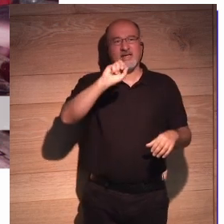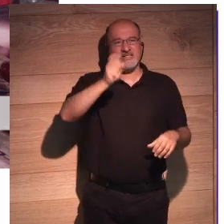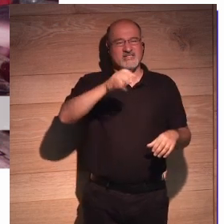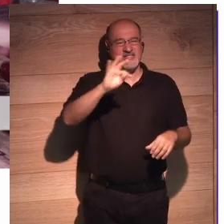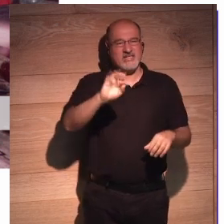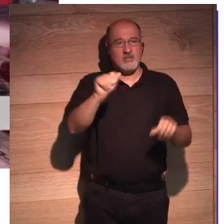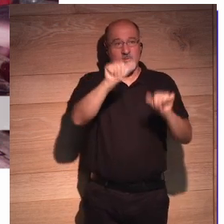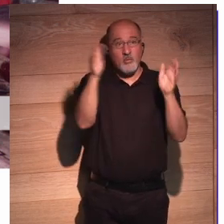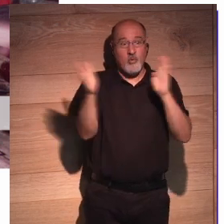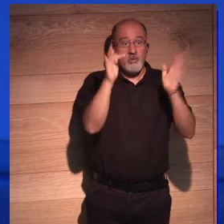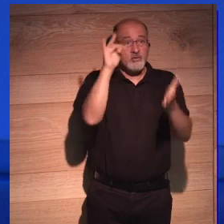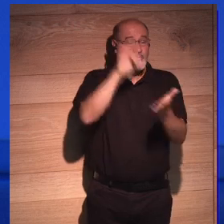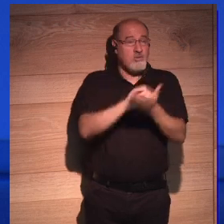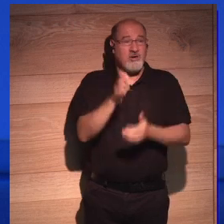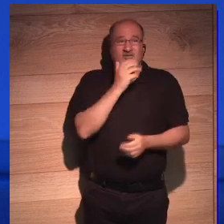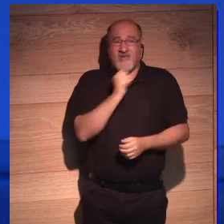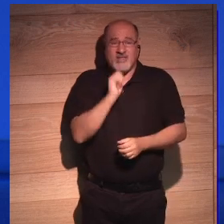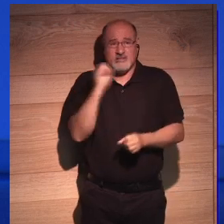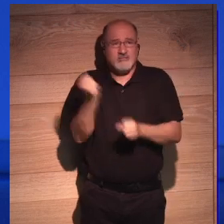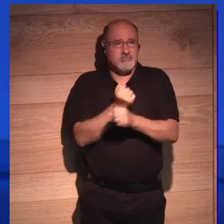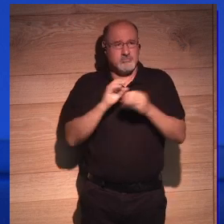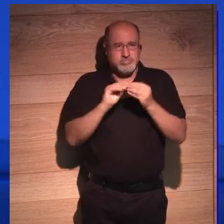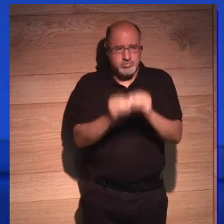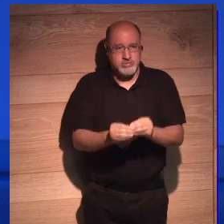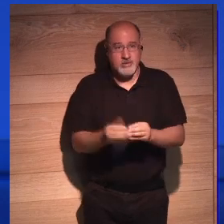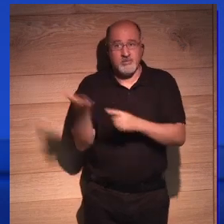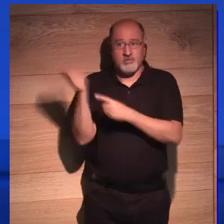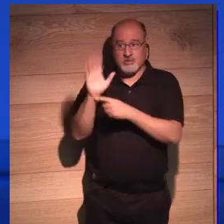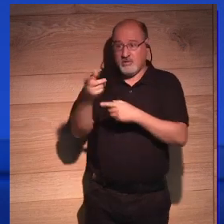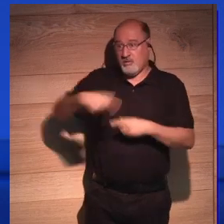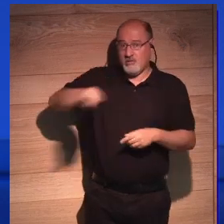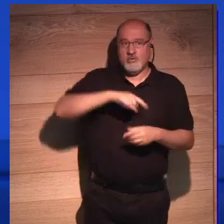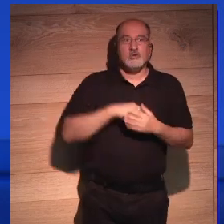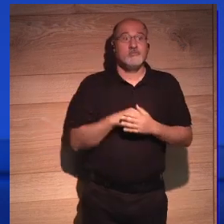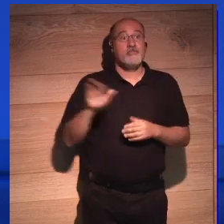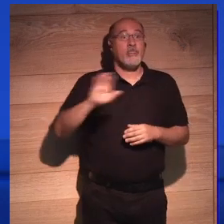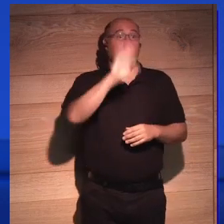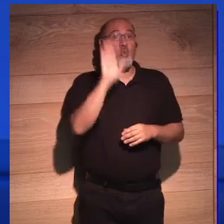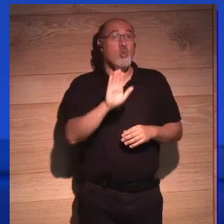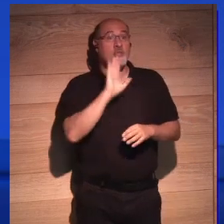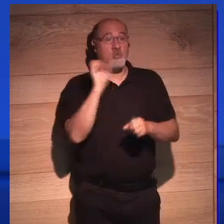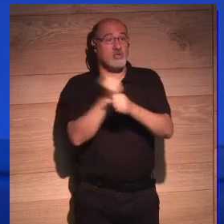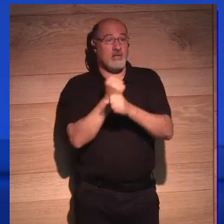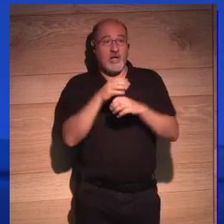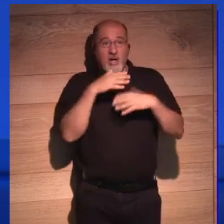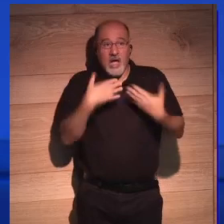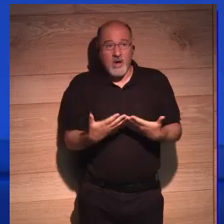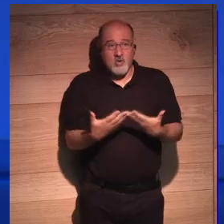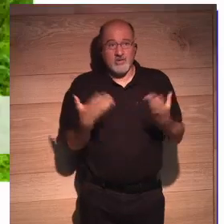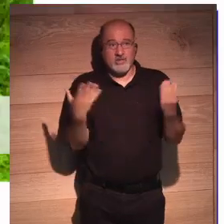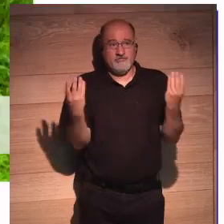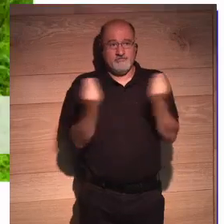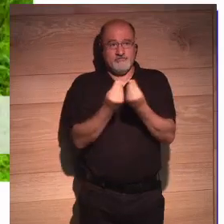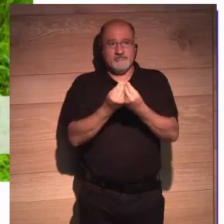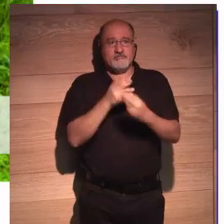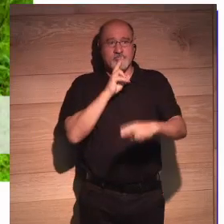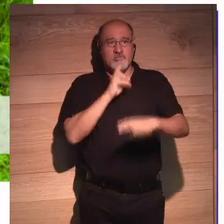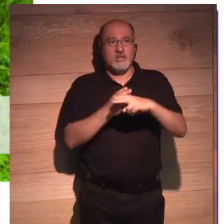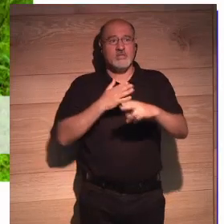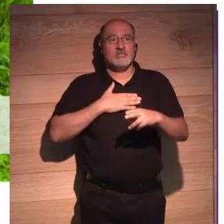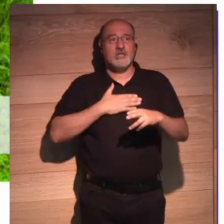be sharing it here. The final one I want to show you is Sanctuaries of Silence, which is a